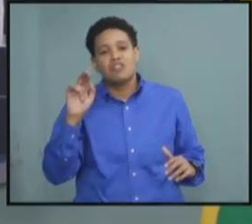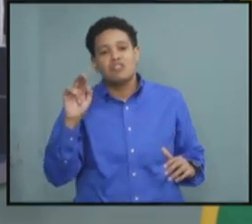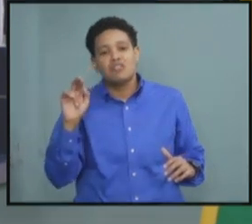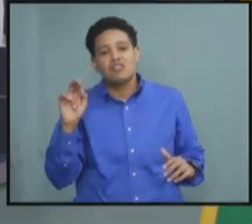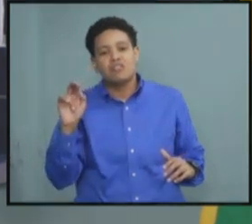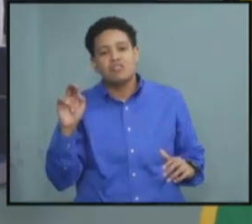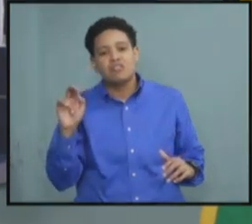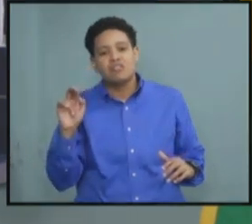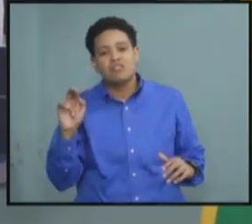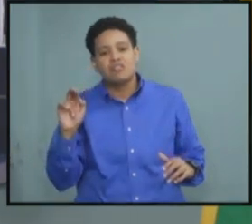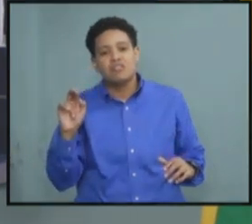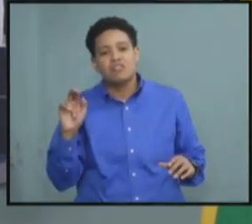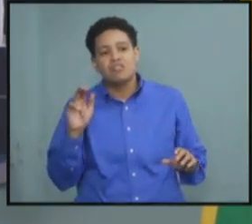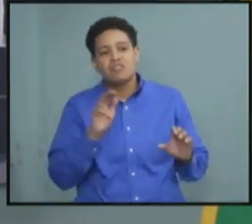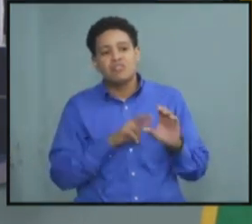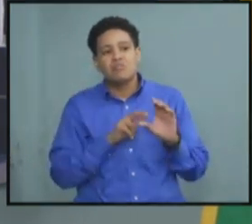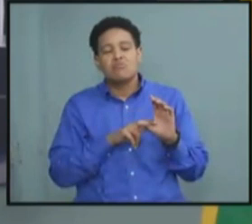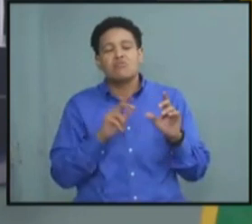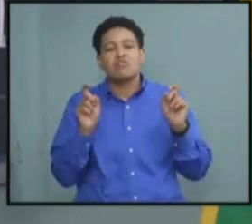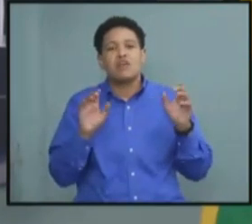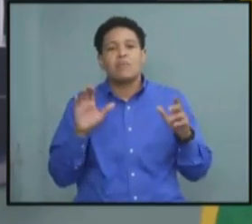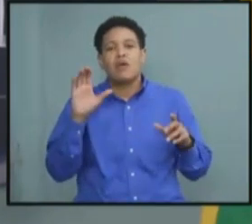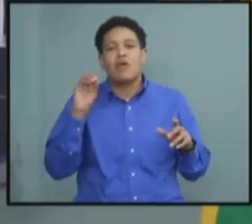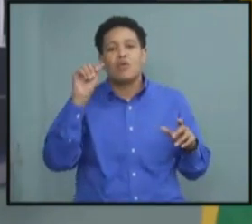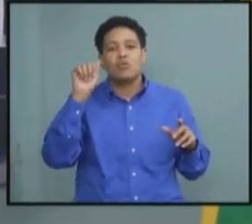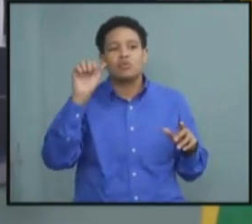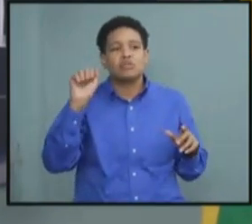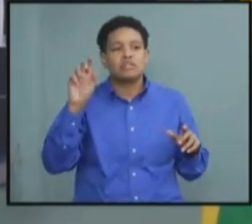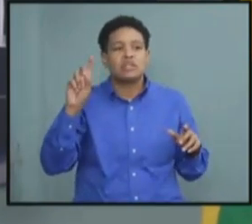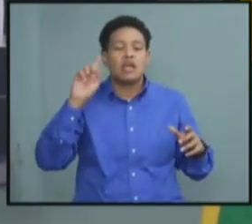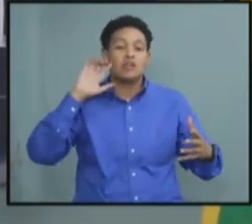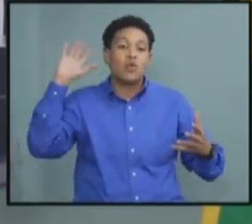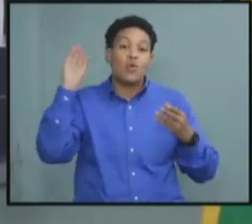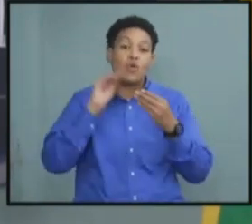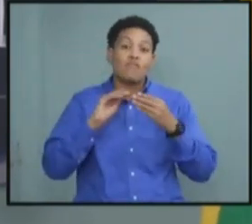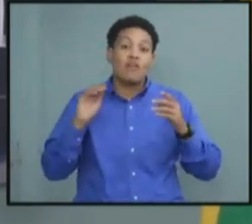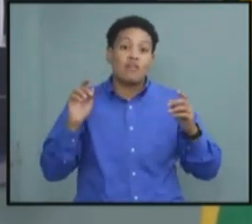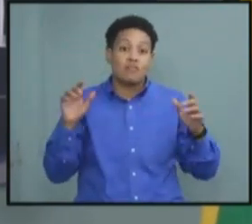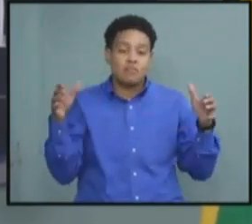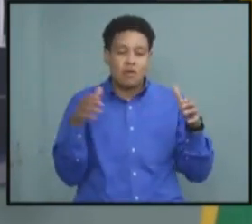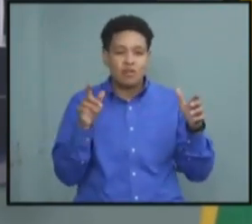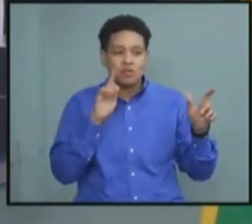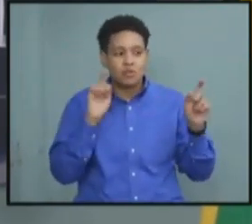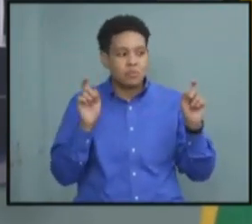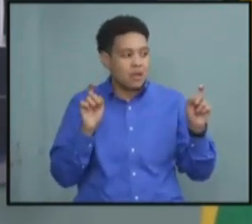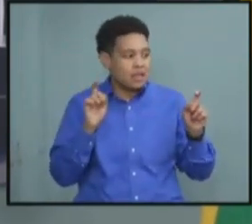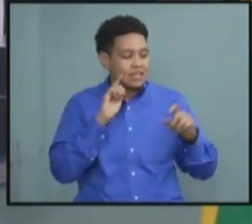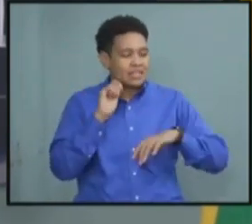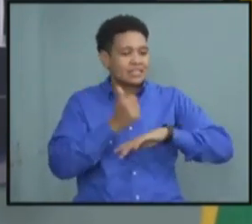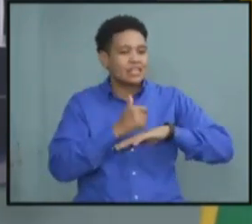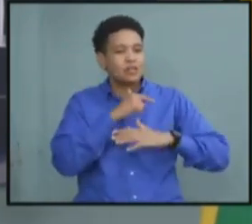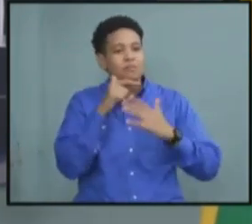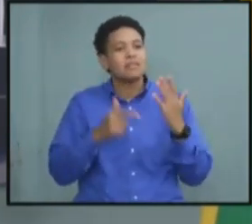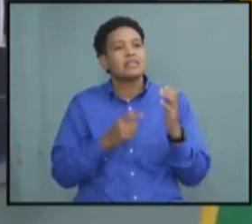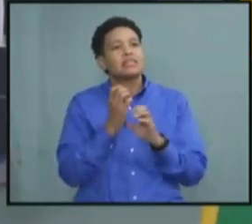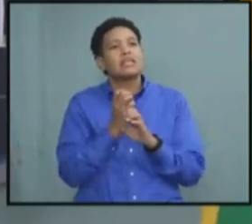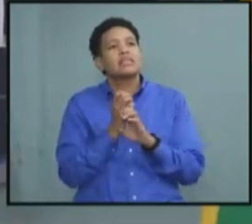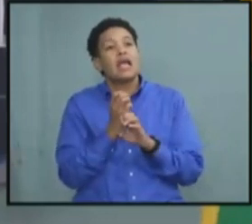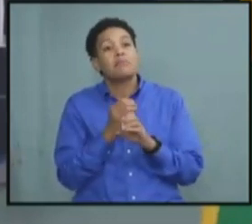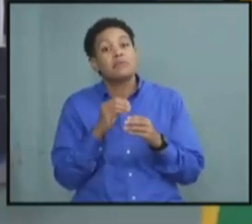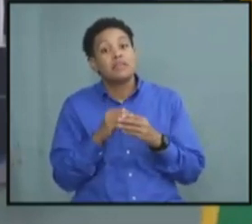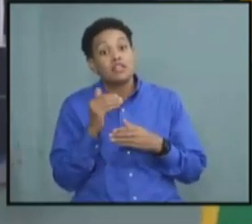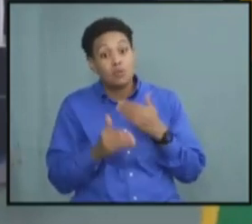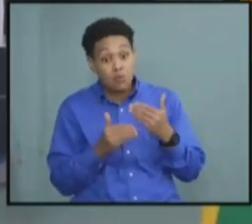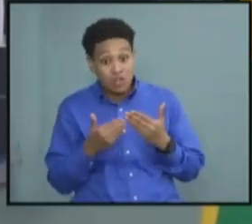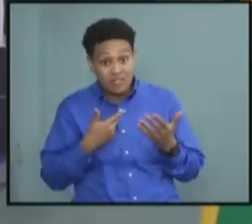the COSAD, which is the overriding body which manages and sets these exams. In the process